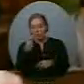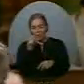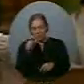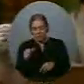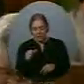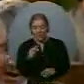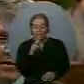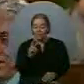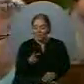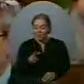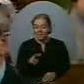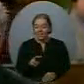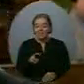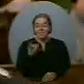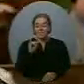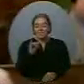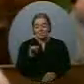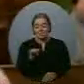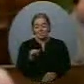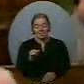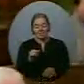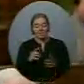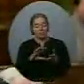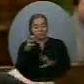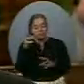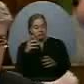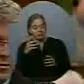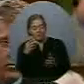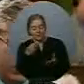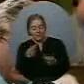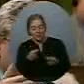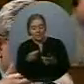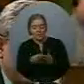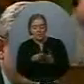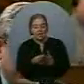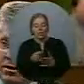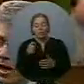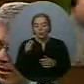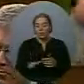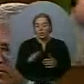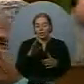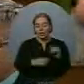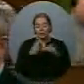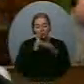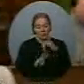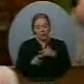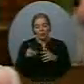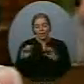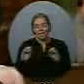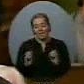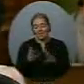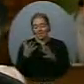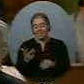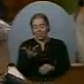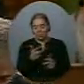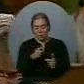doesn't approve them. They set up a slush fund with the three amigos, the mayor, the hotel manager, and the minister, and they blew through $50 million